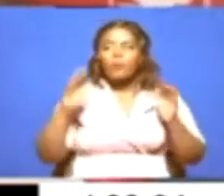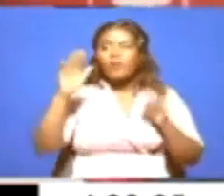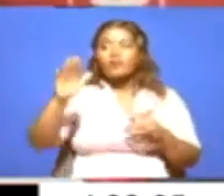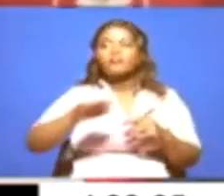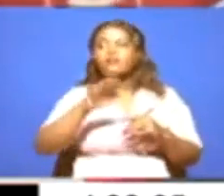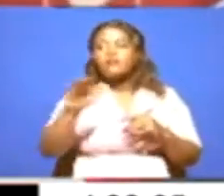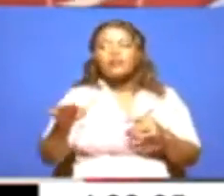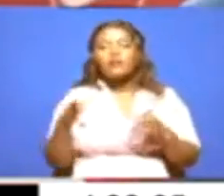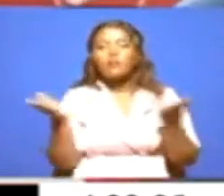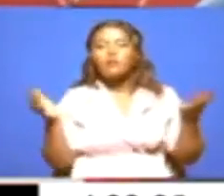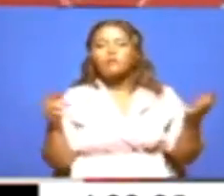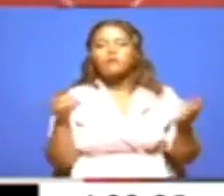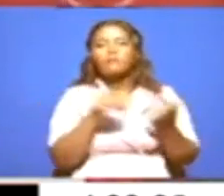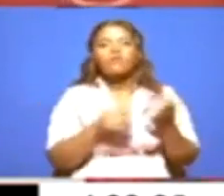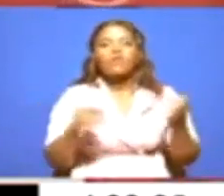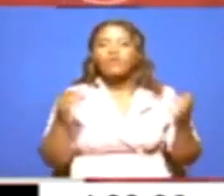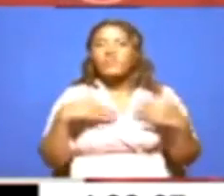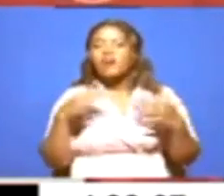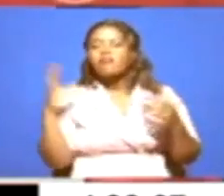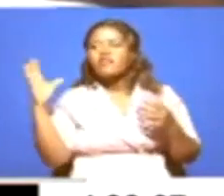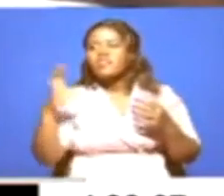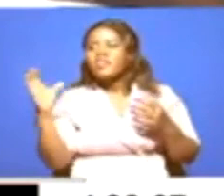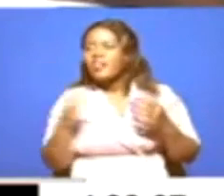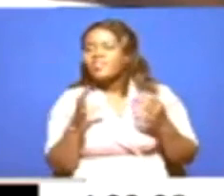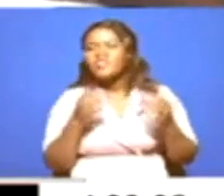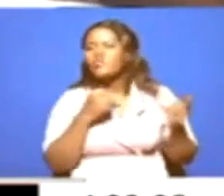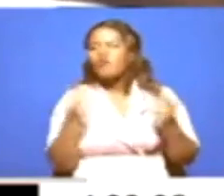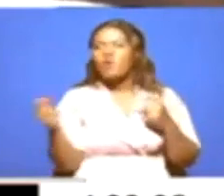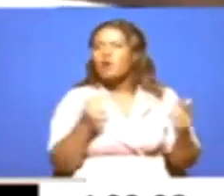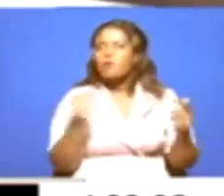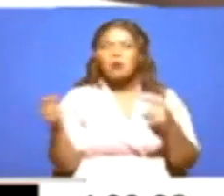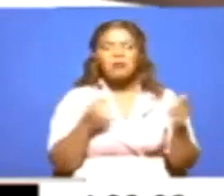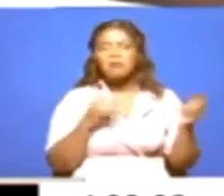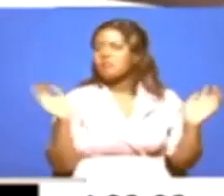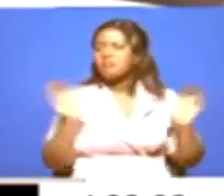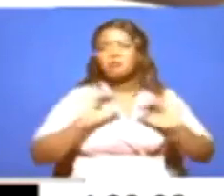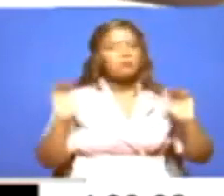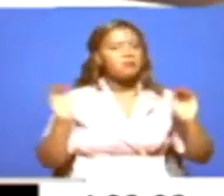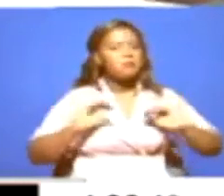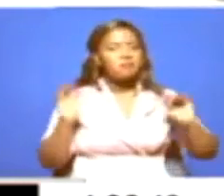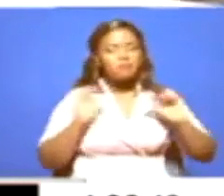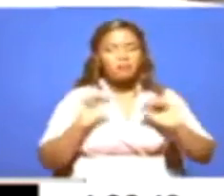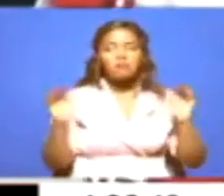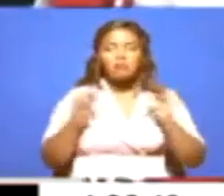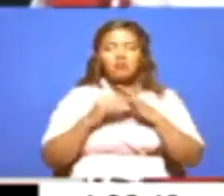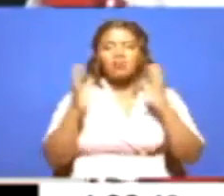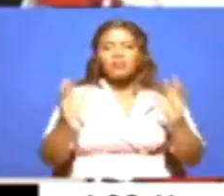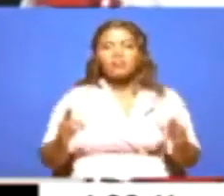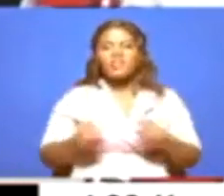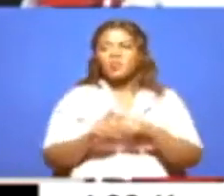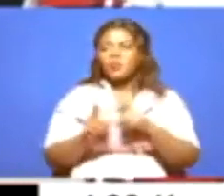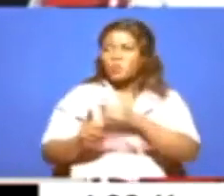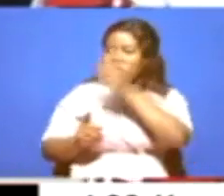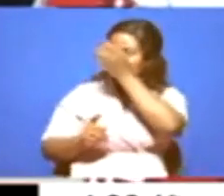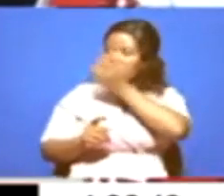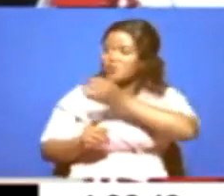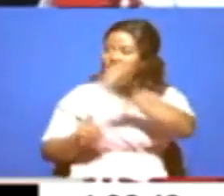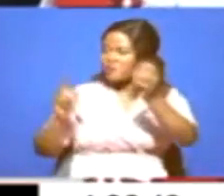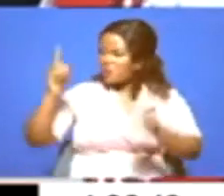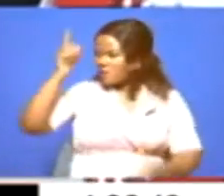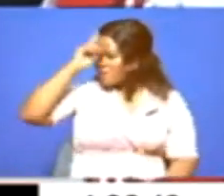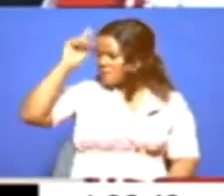na Azimio candidates wanaopigana kila mahali. The leaders also downplayed claims that the Jubilee Party has lost its